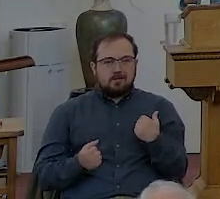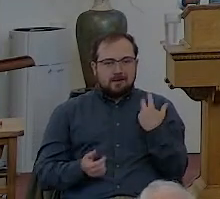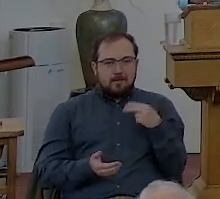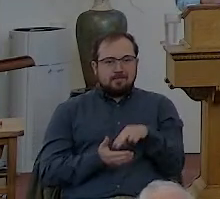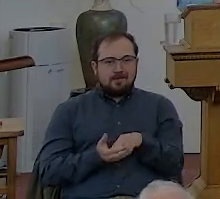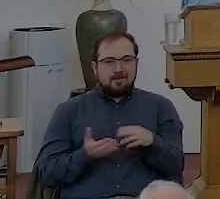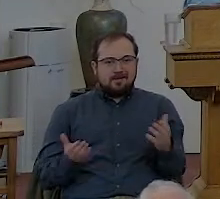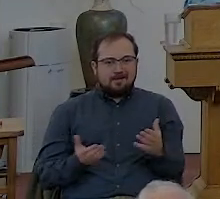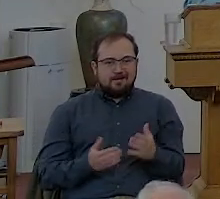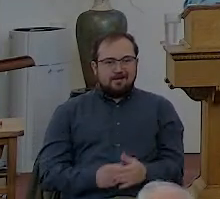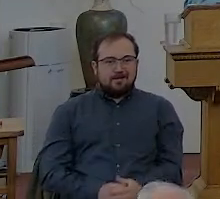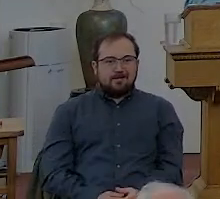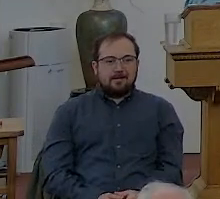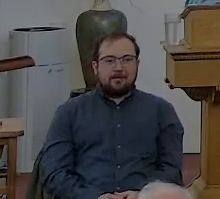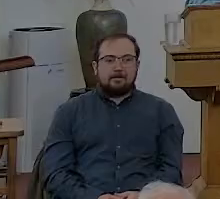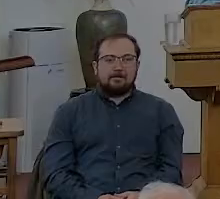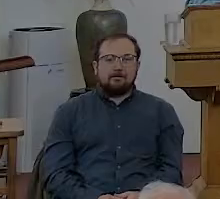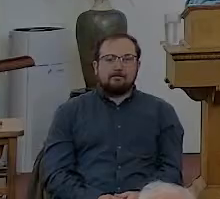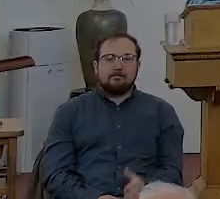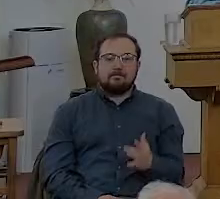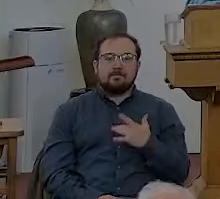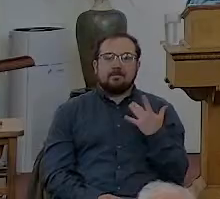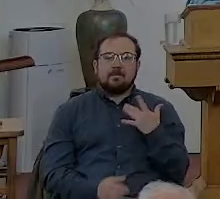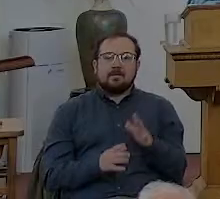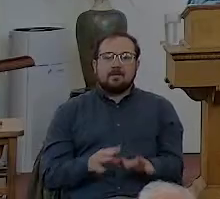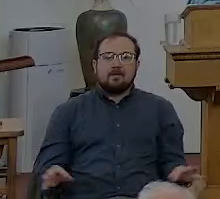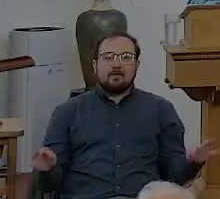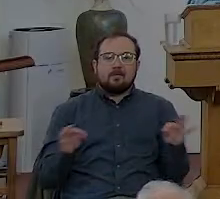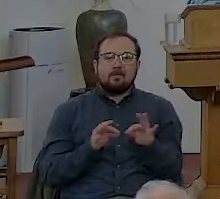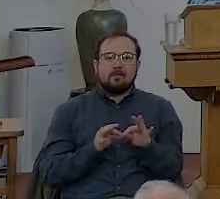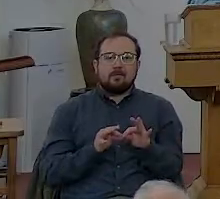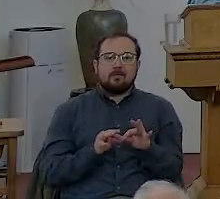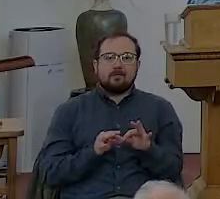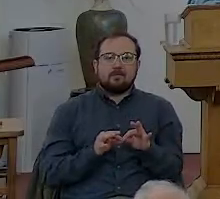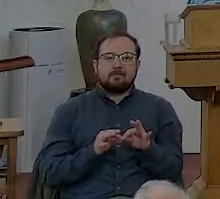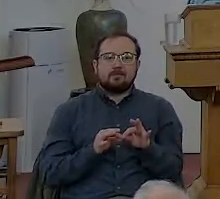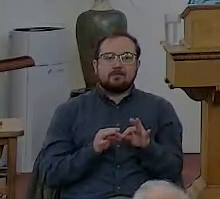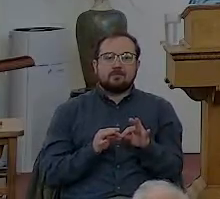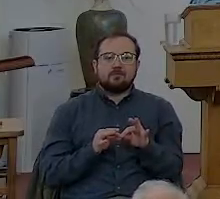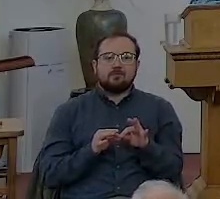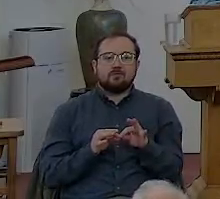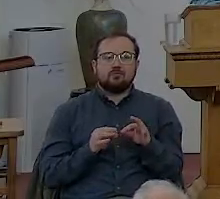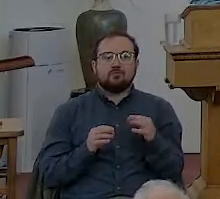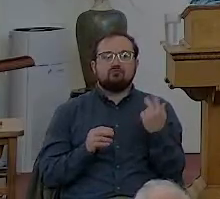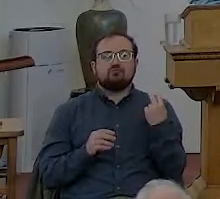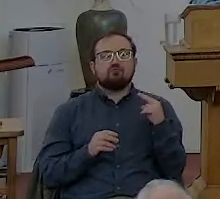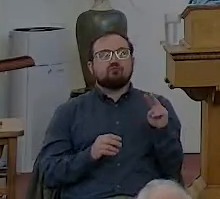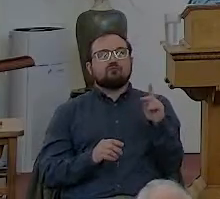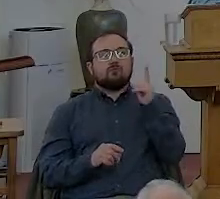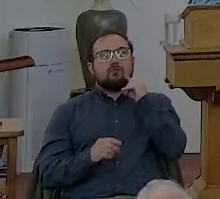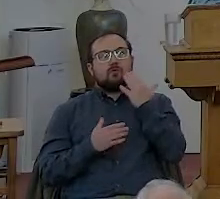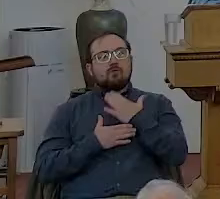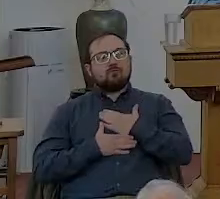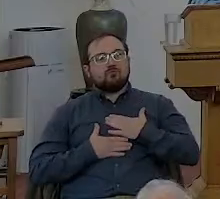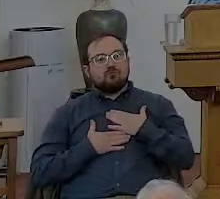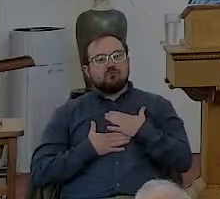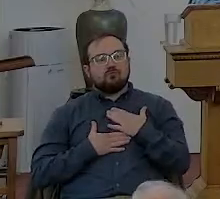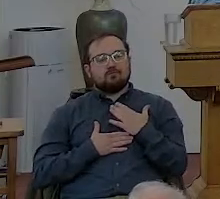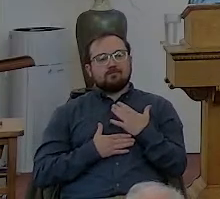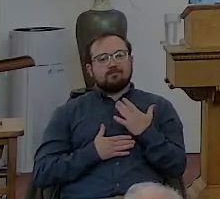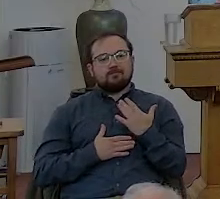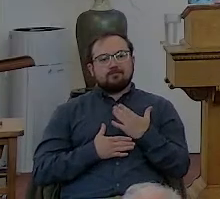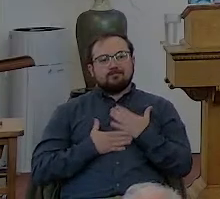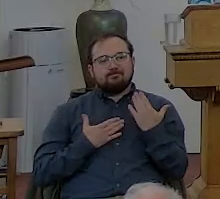here standing, it feels important to turn to joy and thanks to those